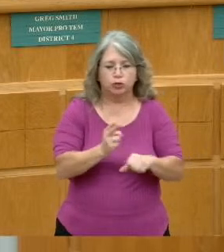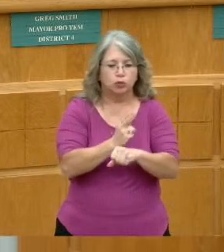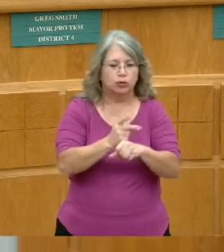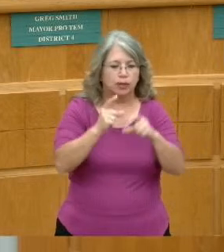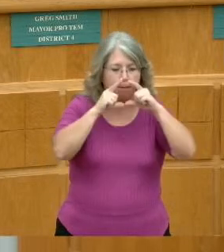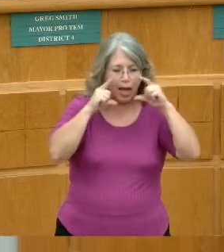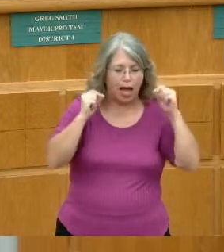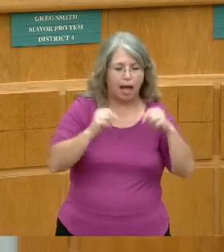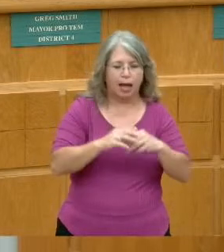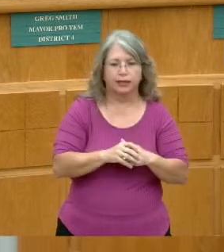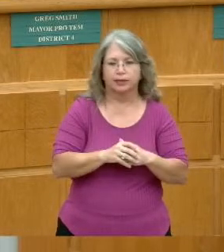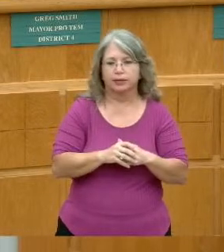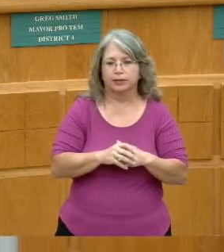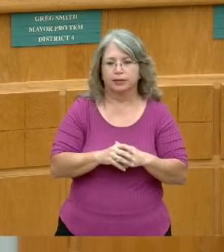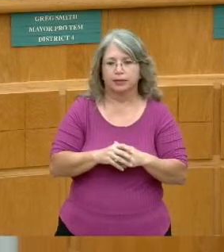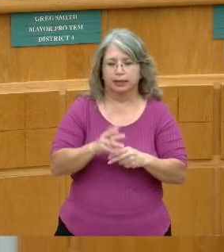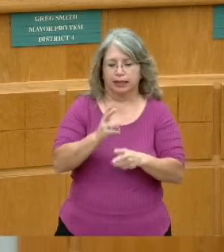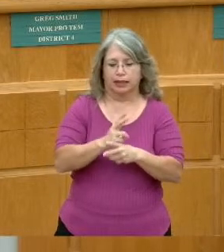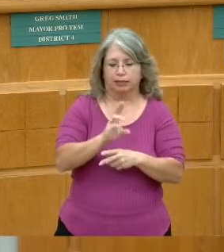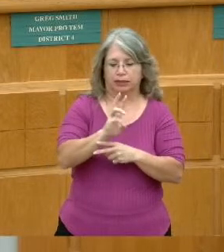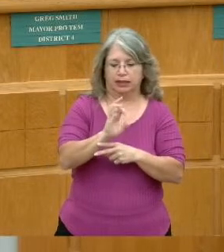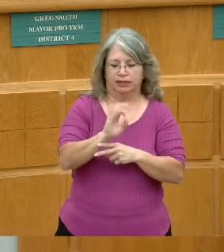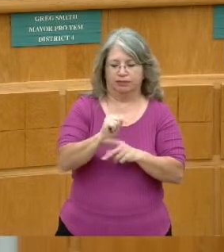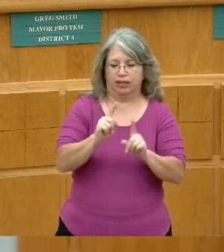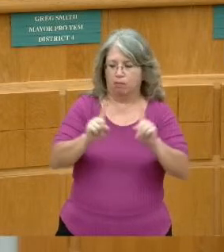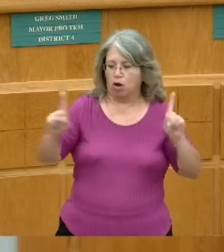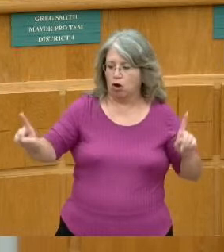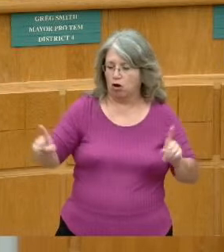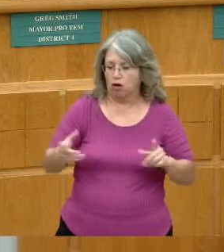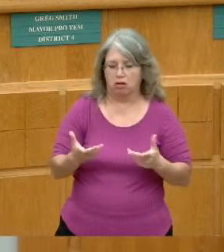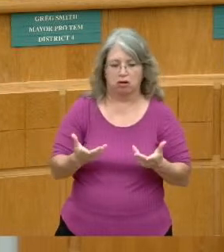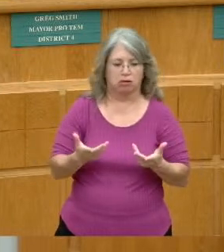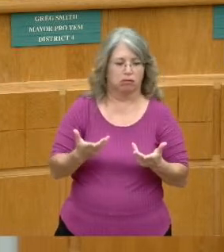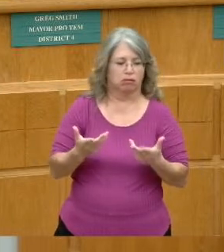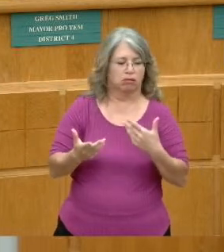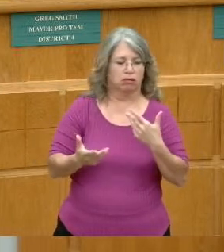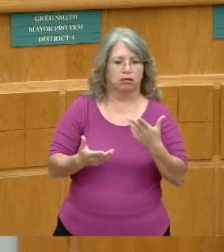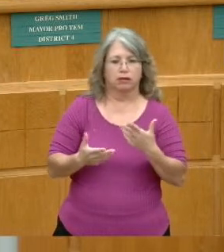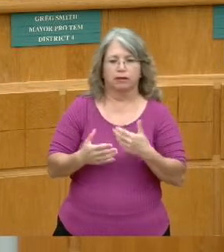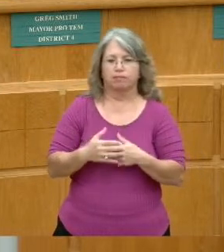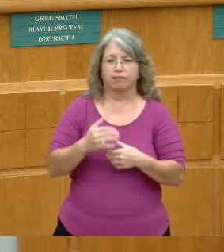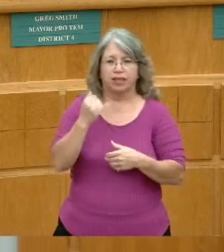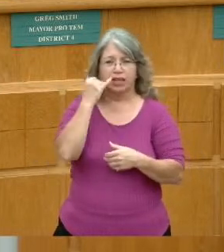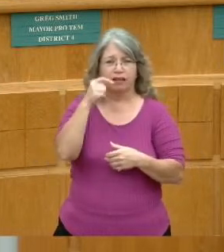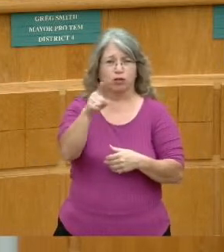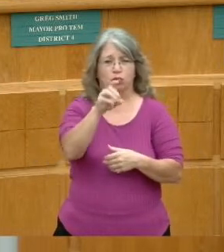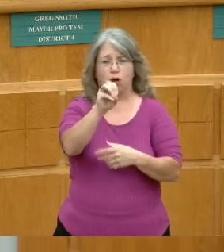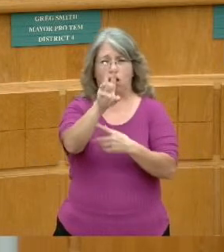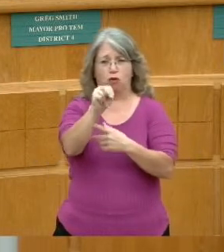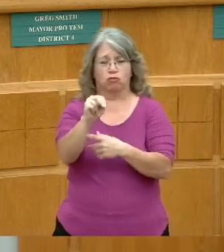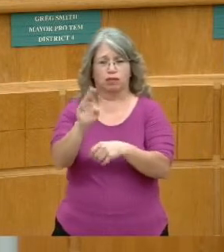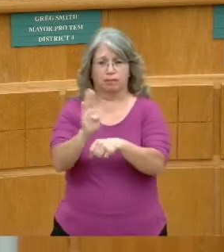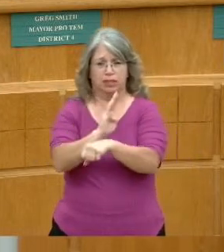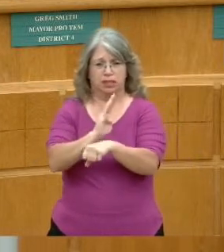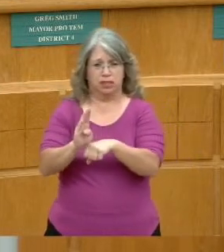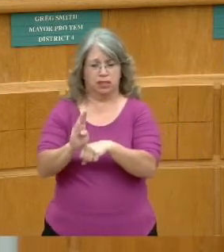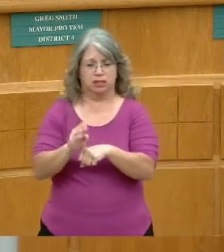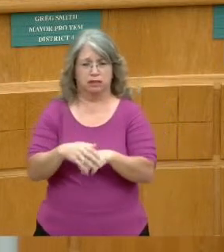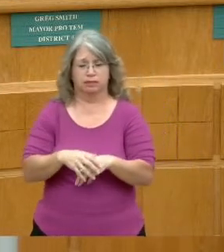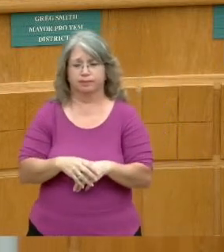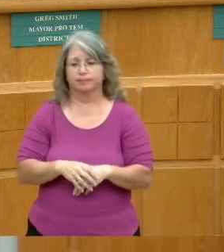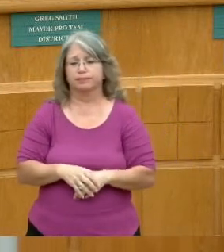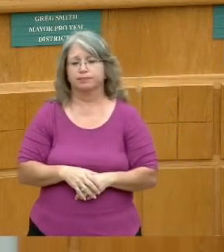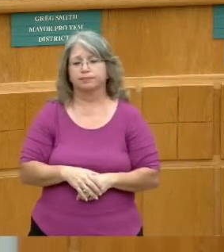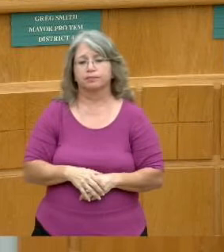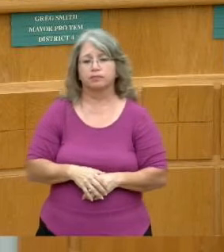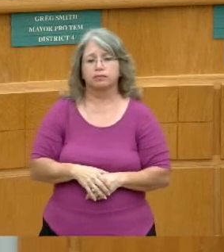These types of things are important. It's also important if you are a business owner that